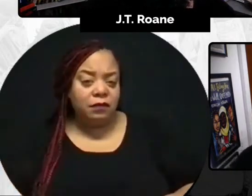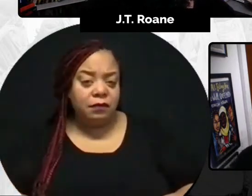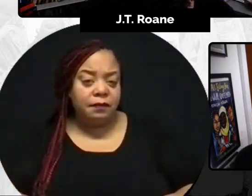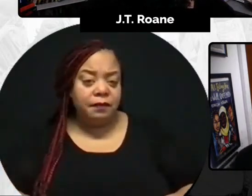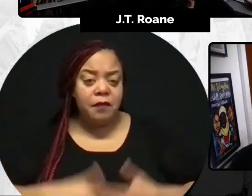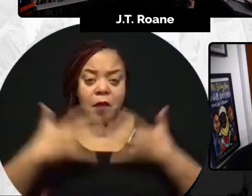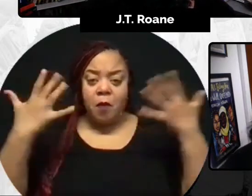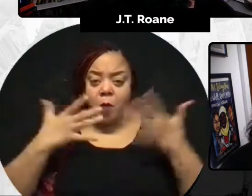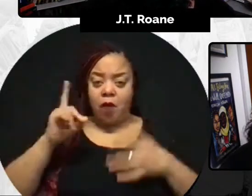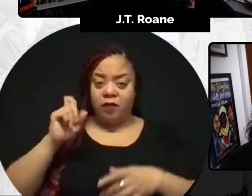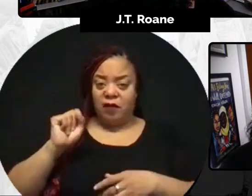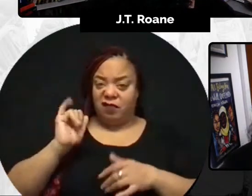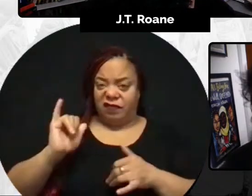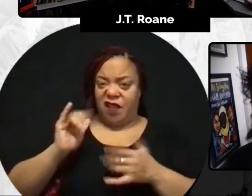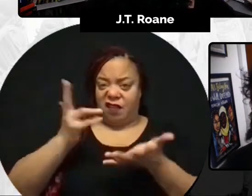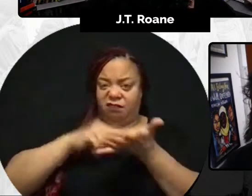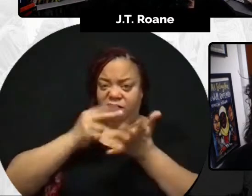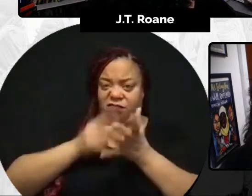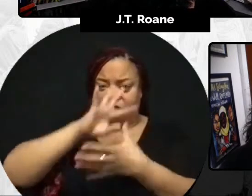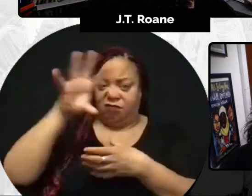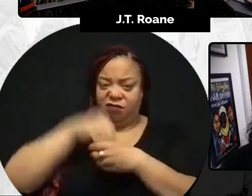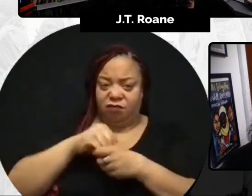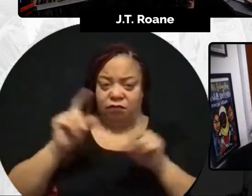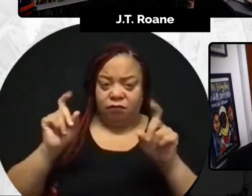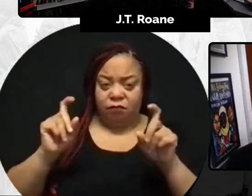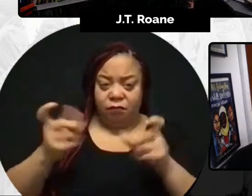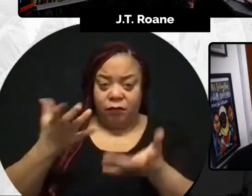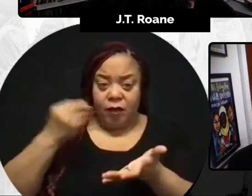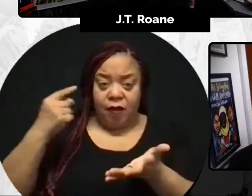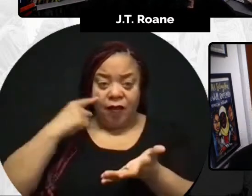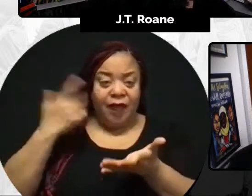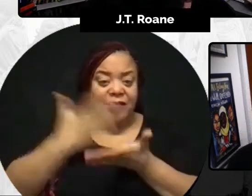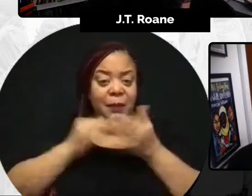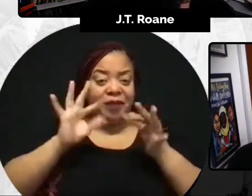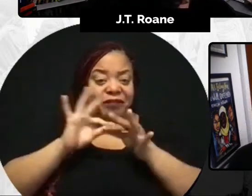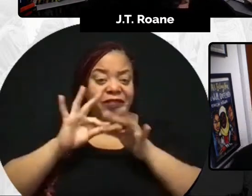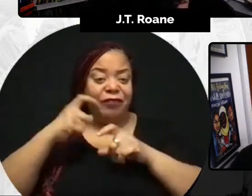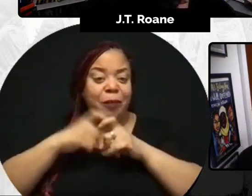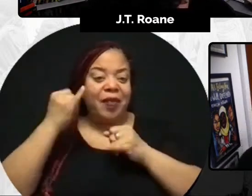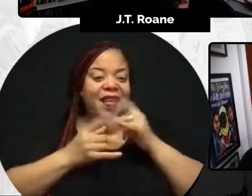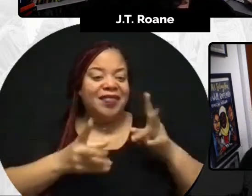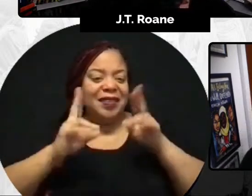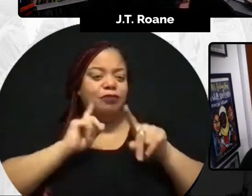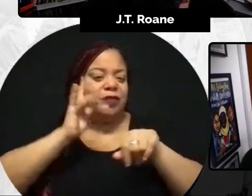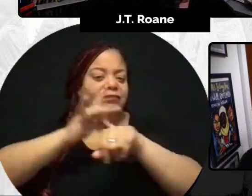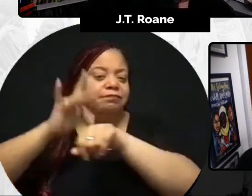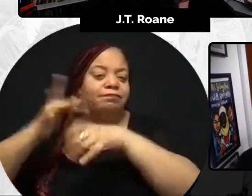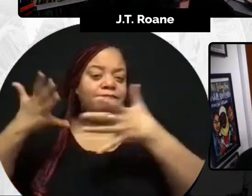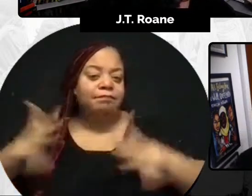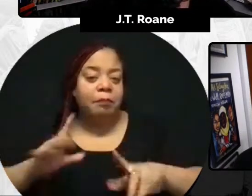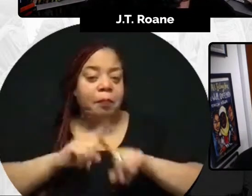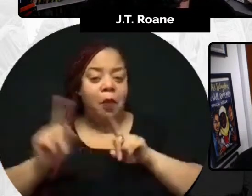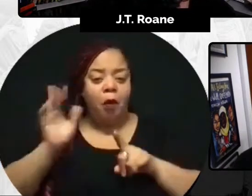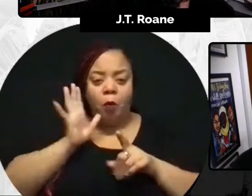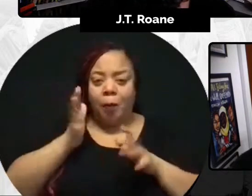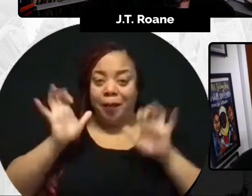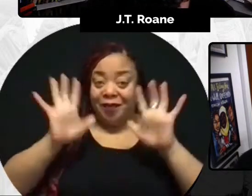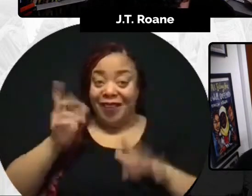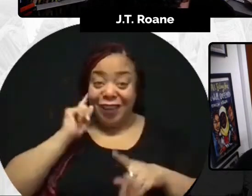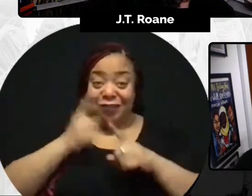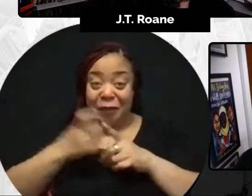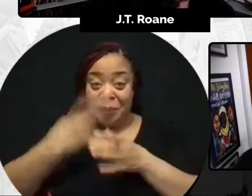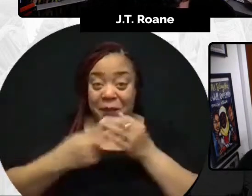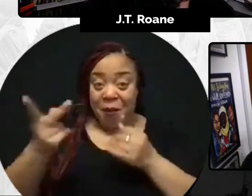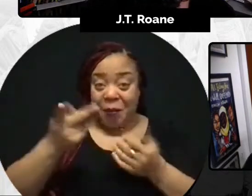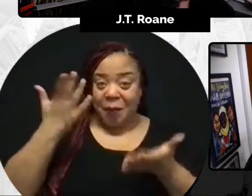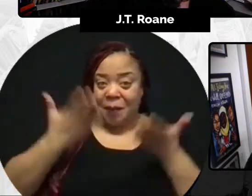kind of how you're building towards abolitionist green futures and perhaps what, folks who are on this call can do to kind of be a part of that effort as